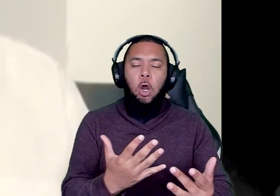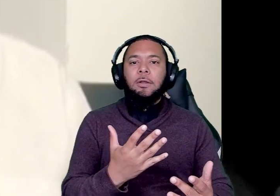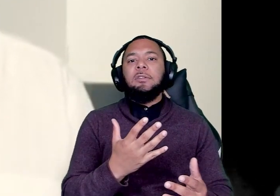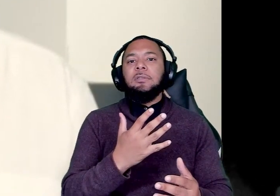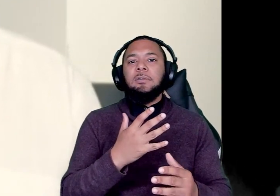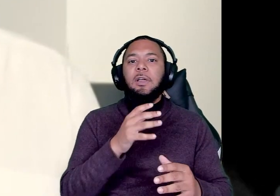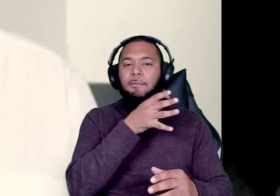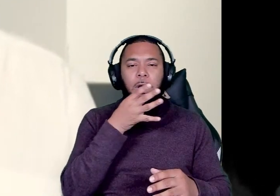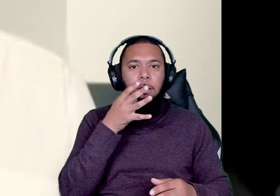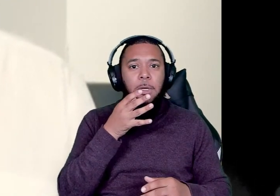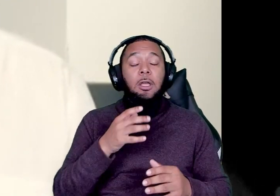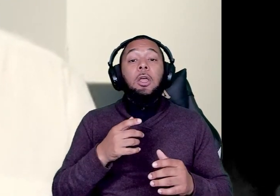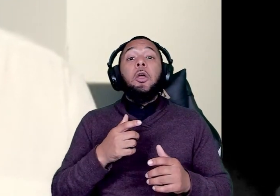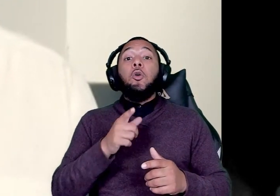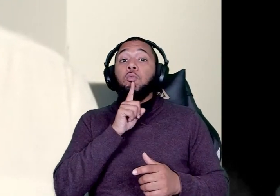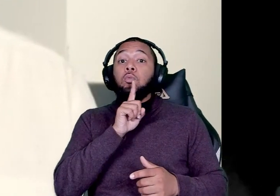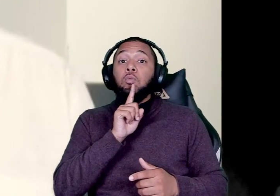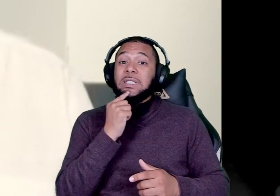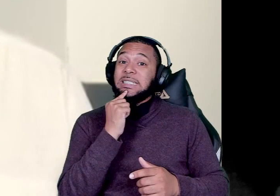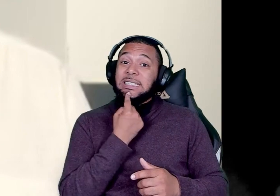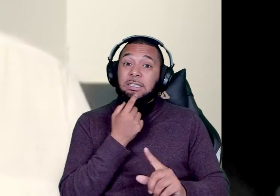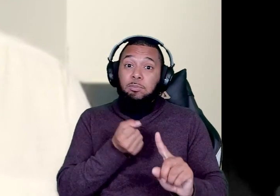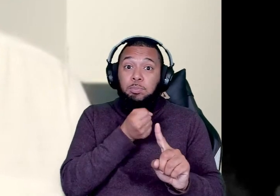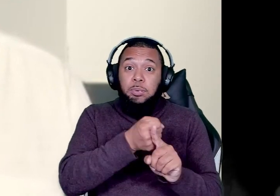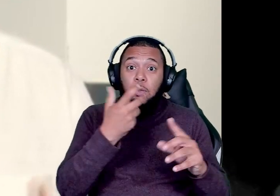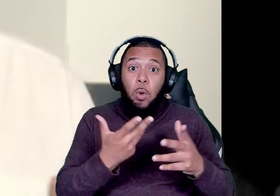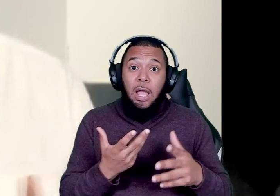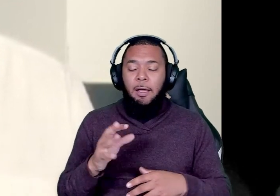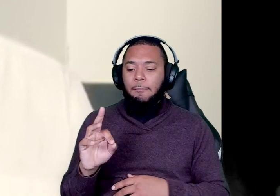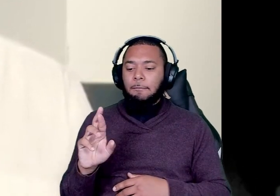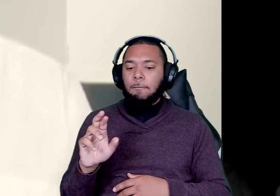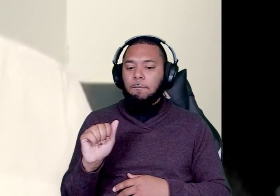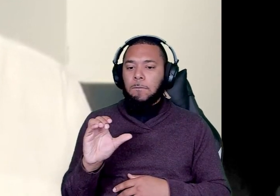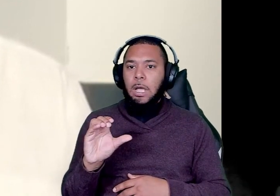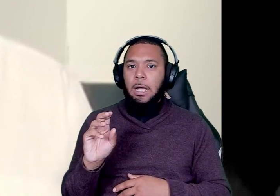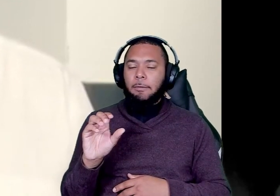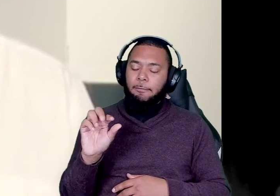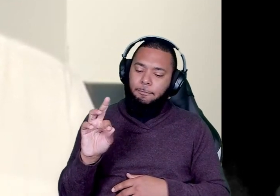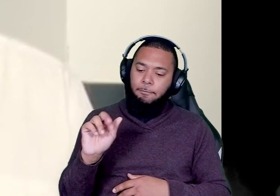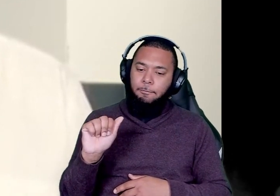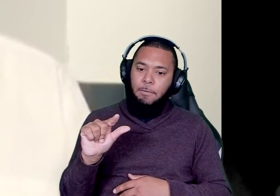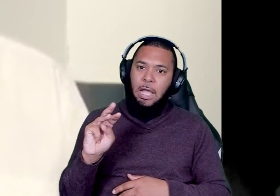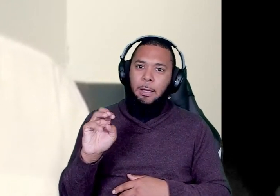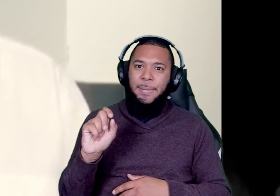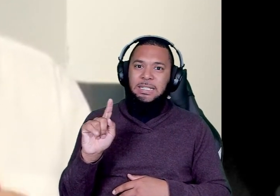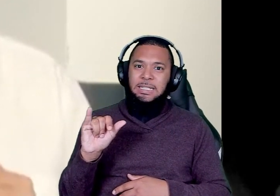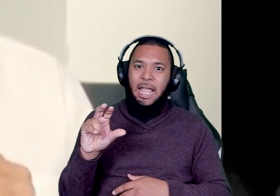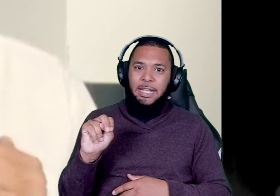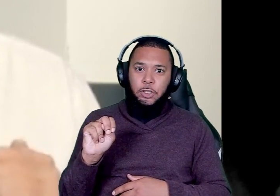problem here is fragmentation. And fragmentation, when we talk about the loss of species,